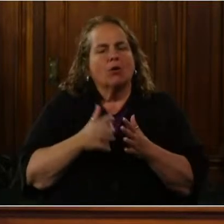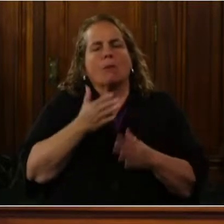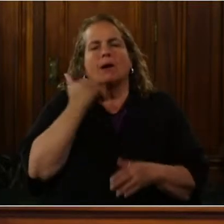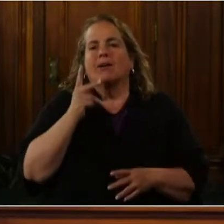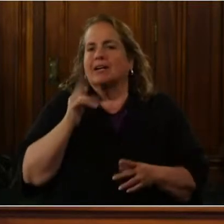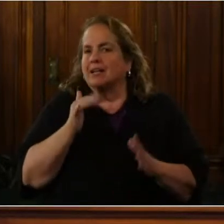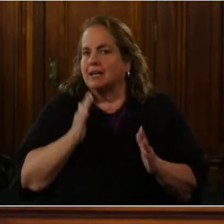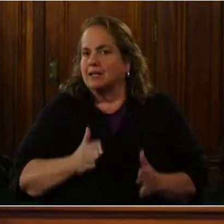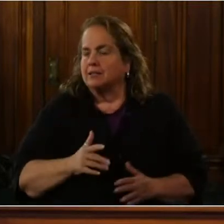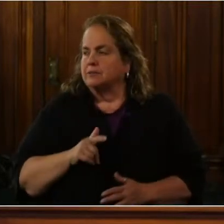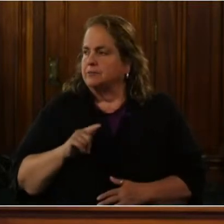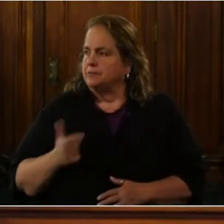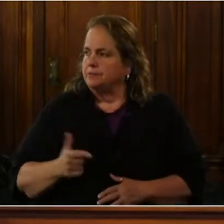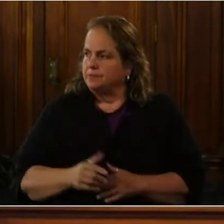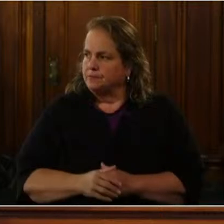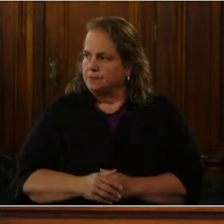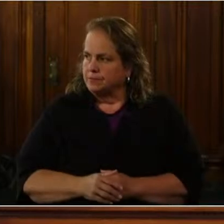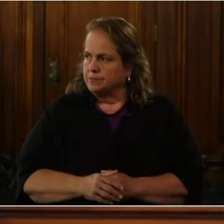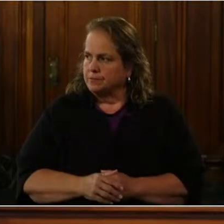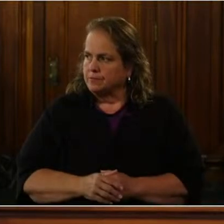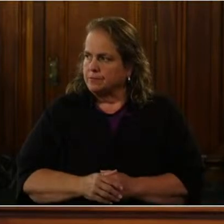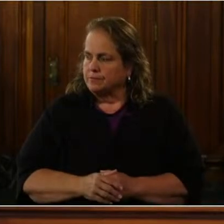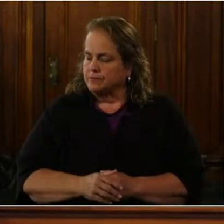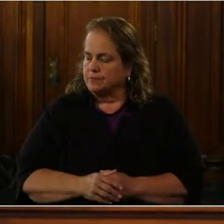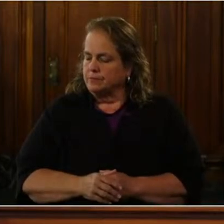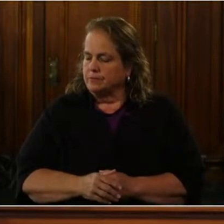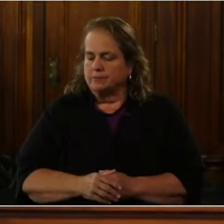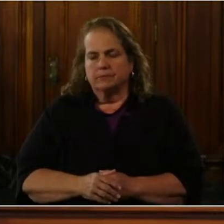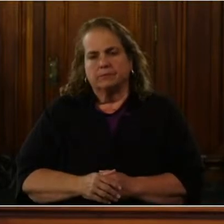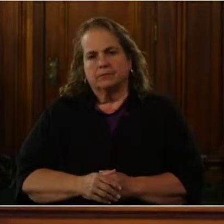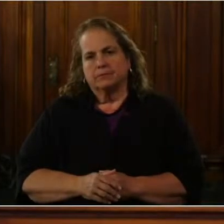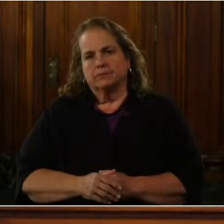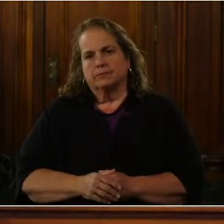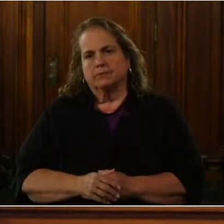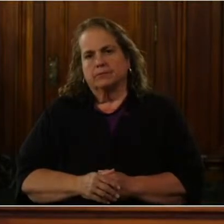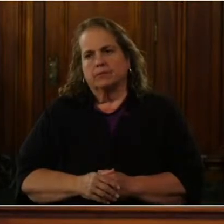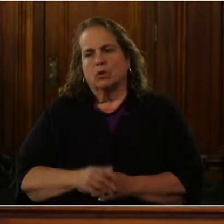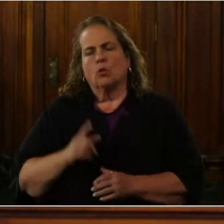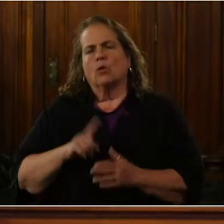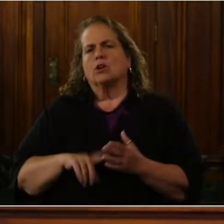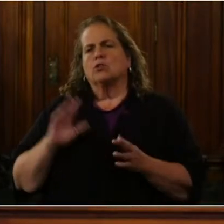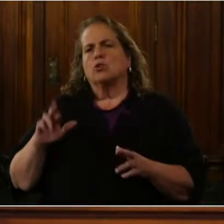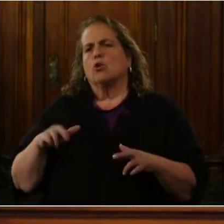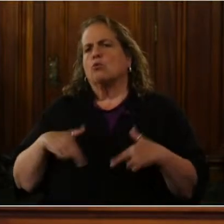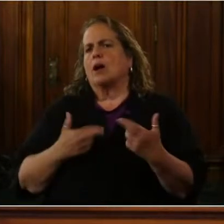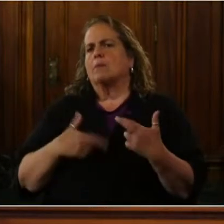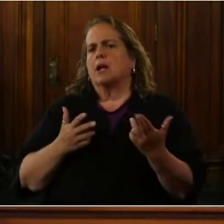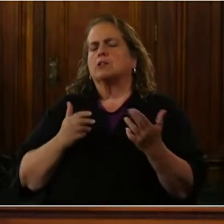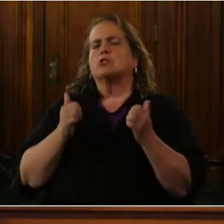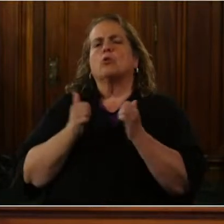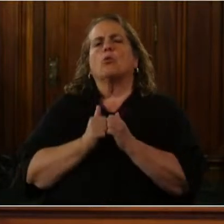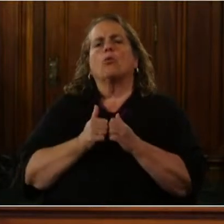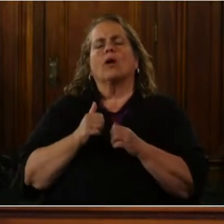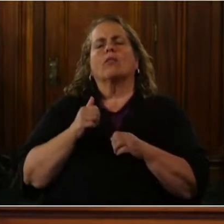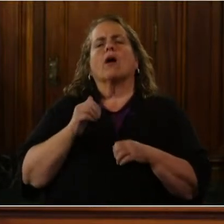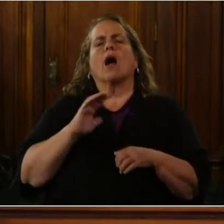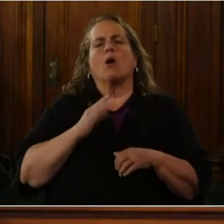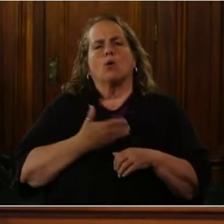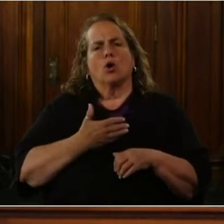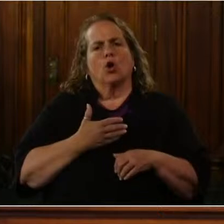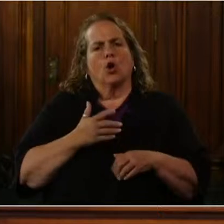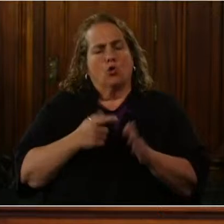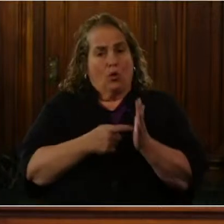What is the regulations going to be regarding historical racing? What kind of rules would have to follow? The question is about